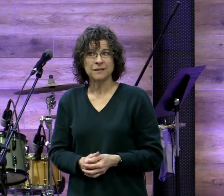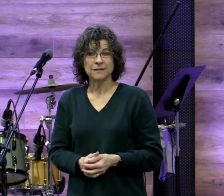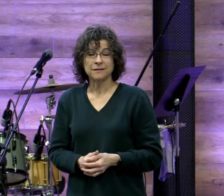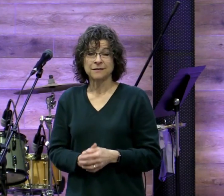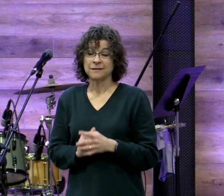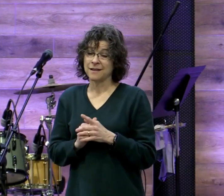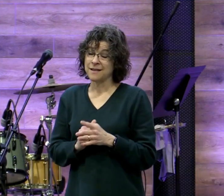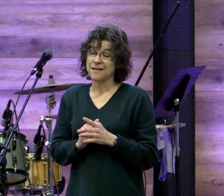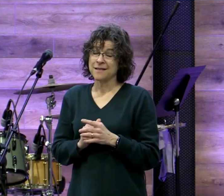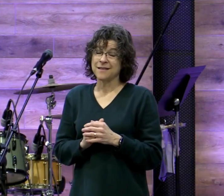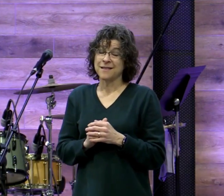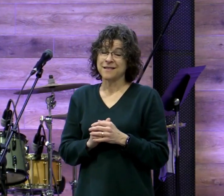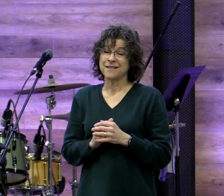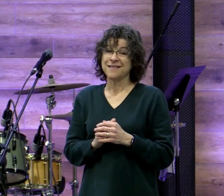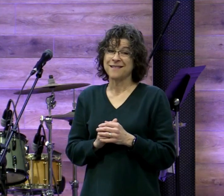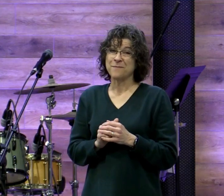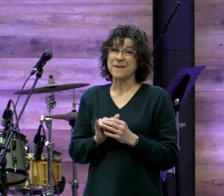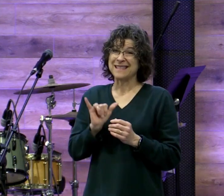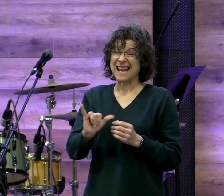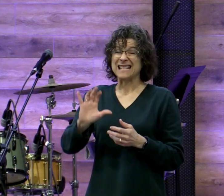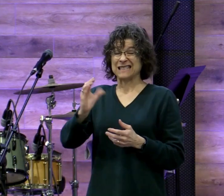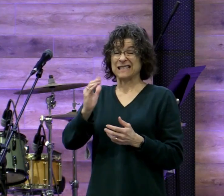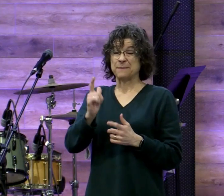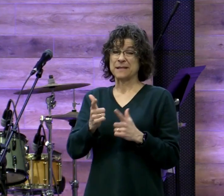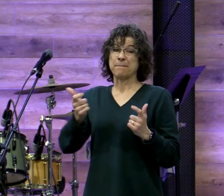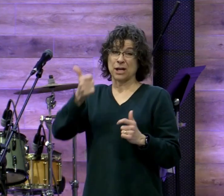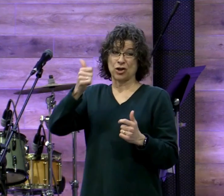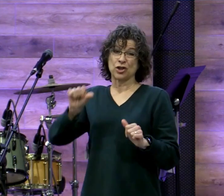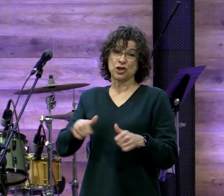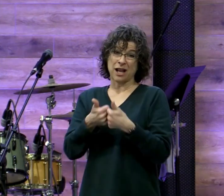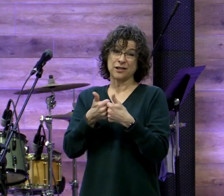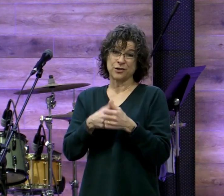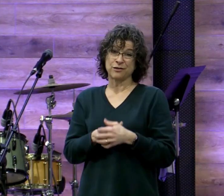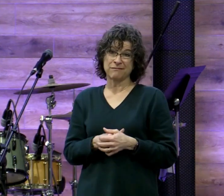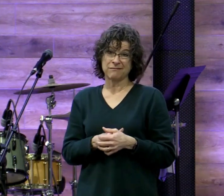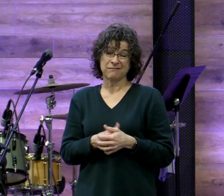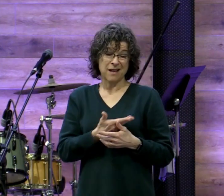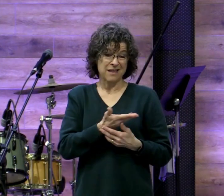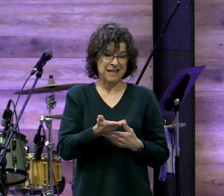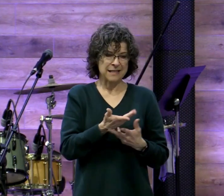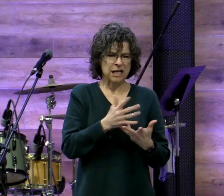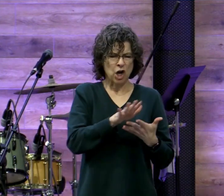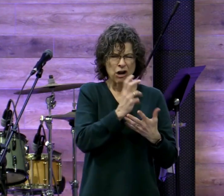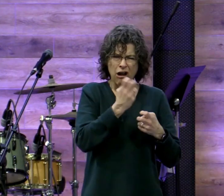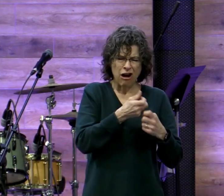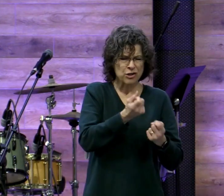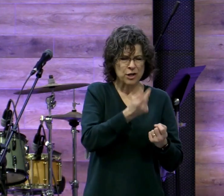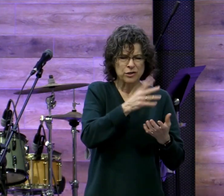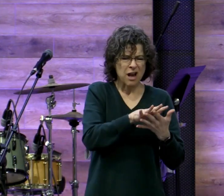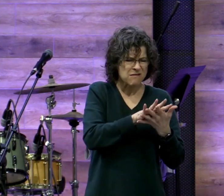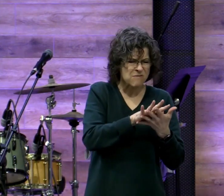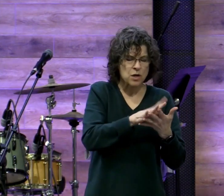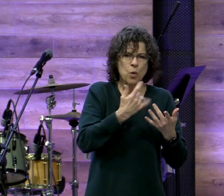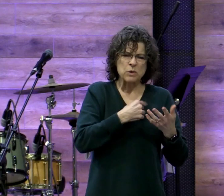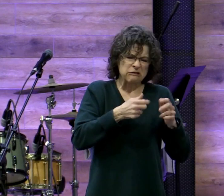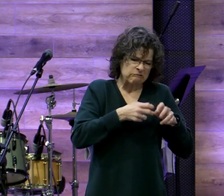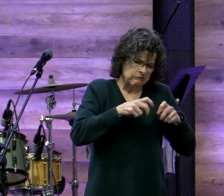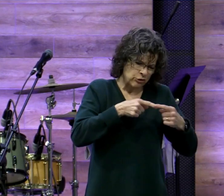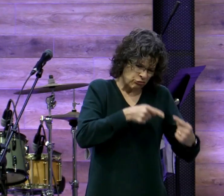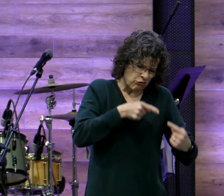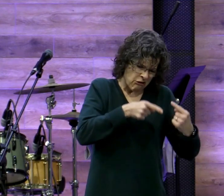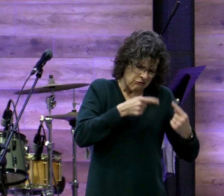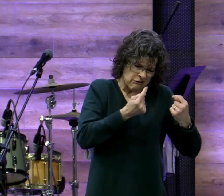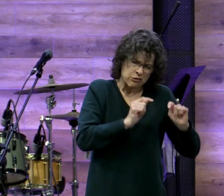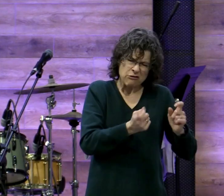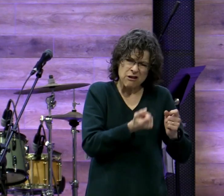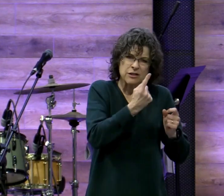biggest challenge, I think, in our discipleship. It's the things that are incredibly clear. And so how much does this phrase resonate